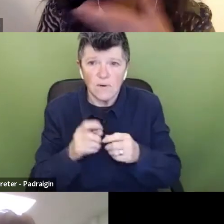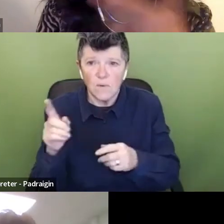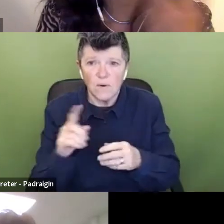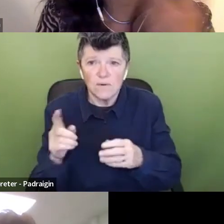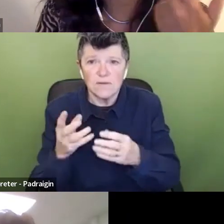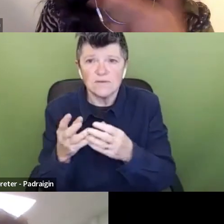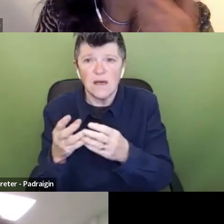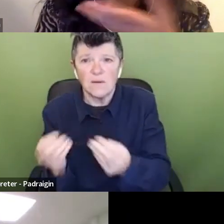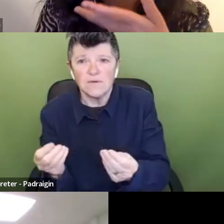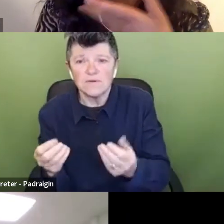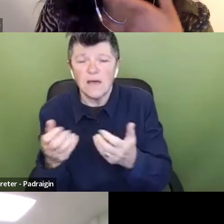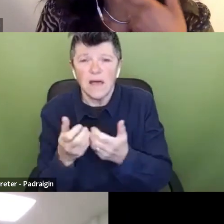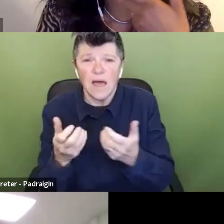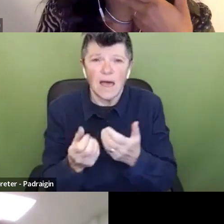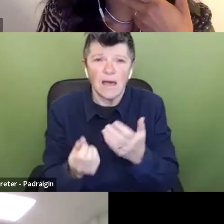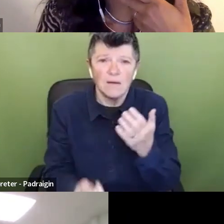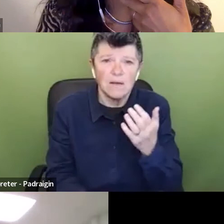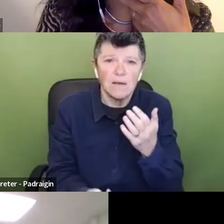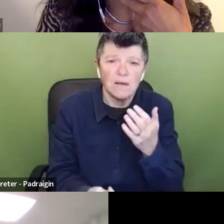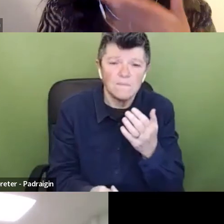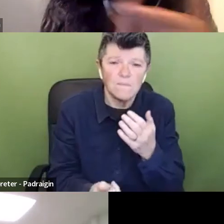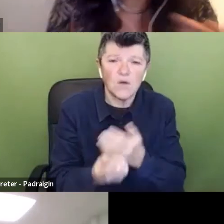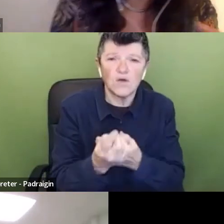how it emerges differently,